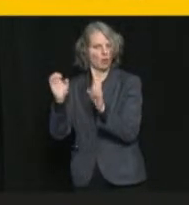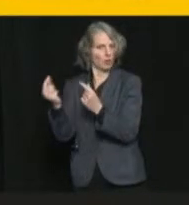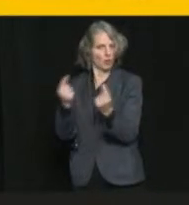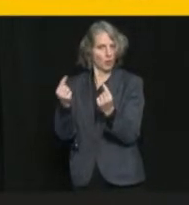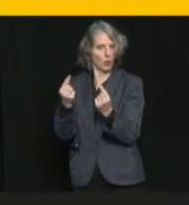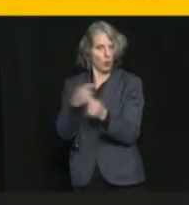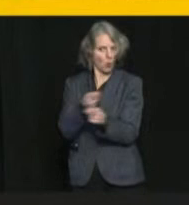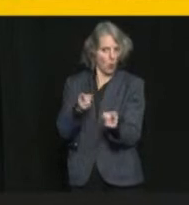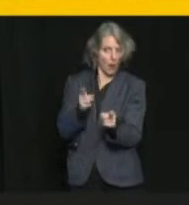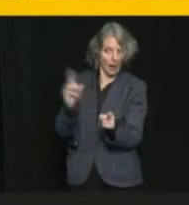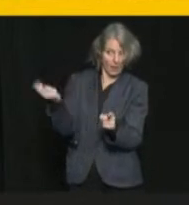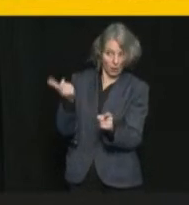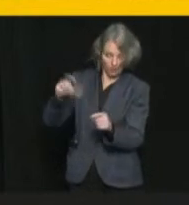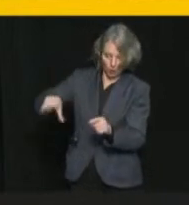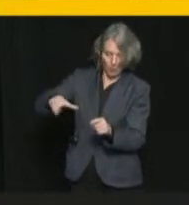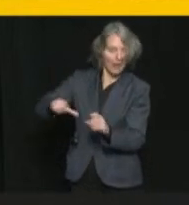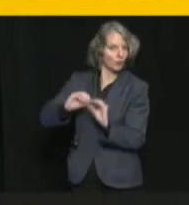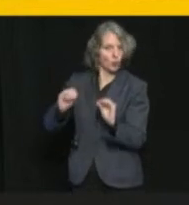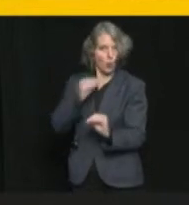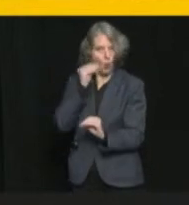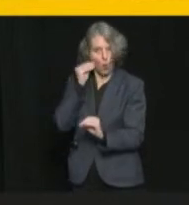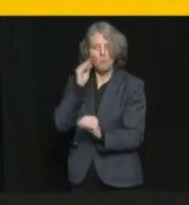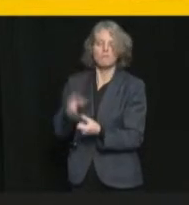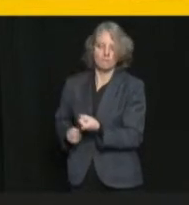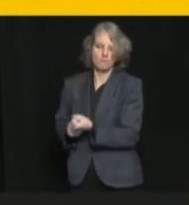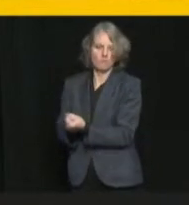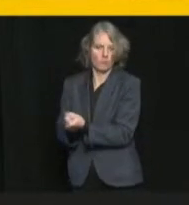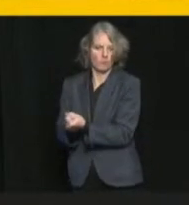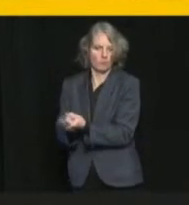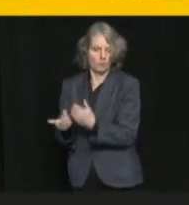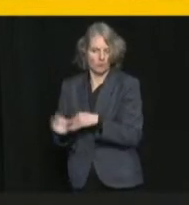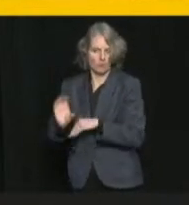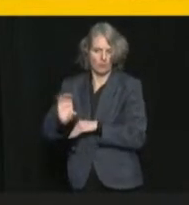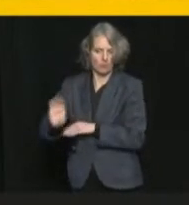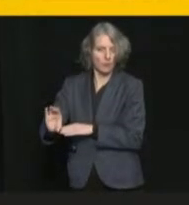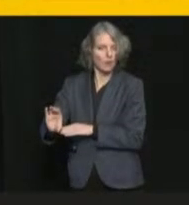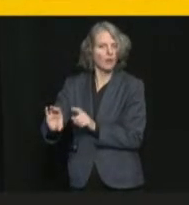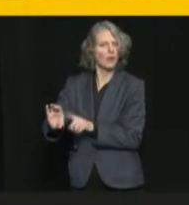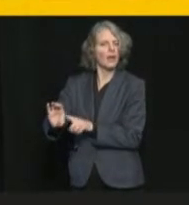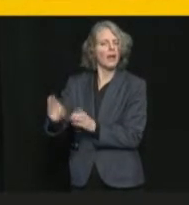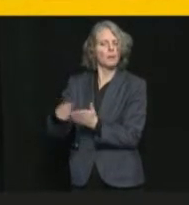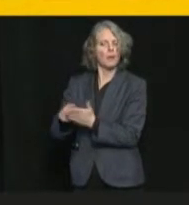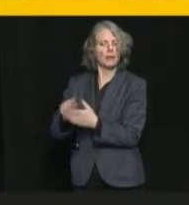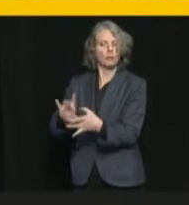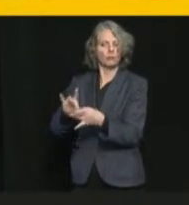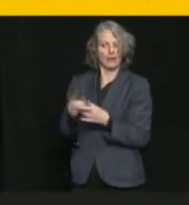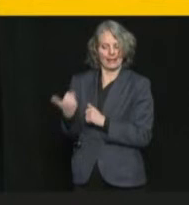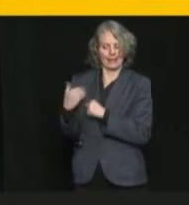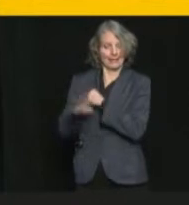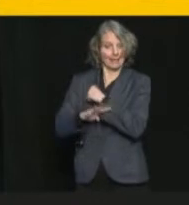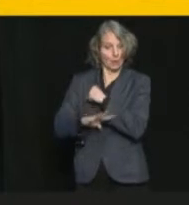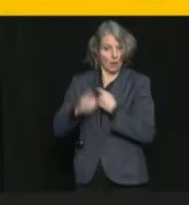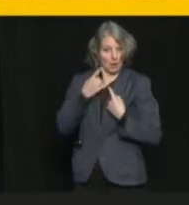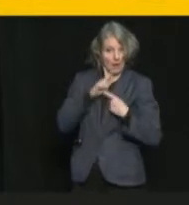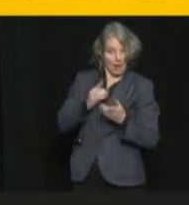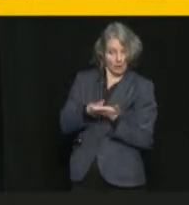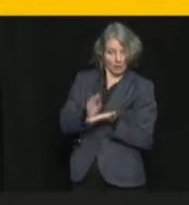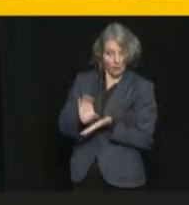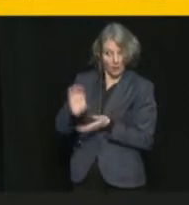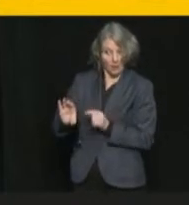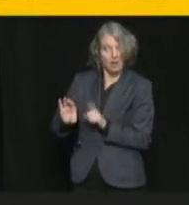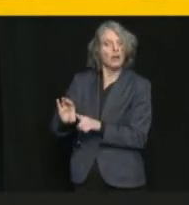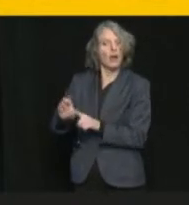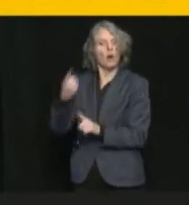homelessness in Quebec. This additional funding comes from the funding we announced in September as part of the Reaching